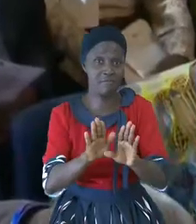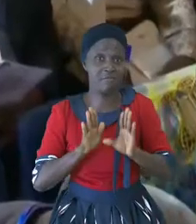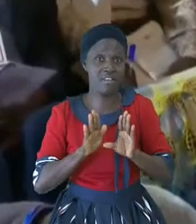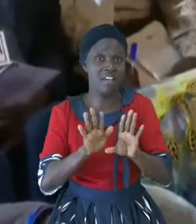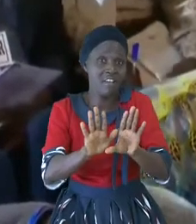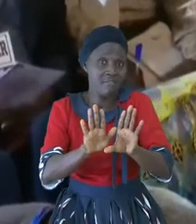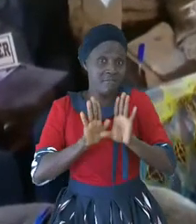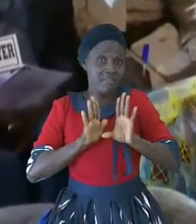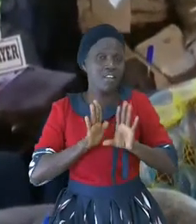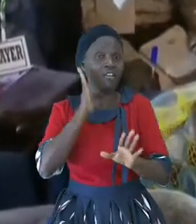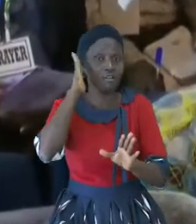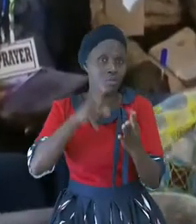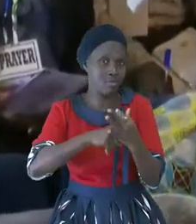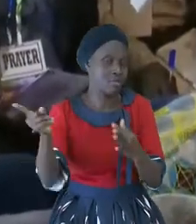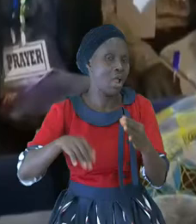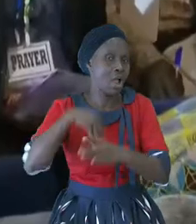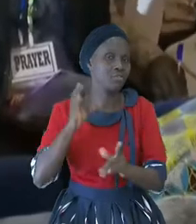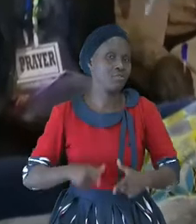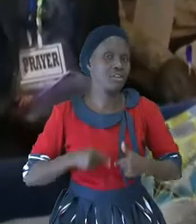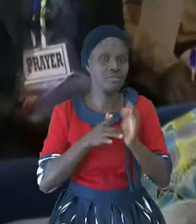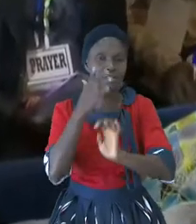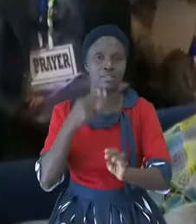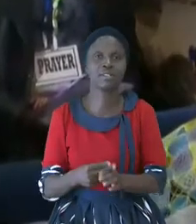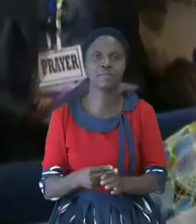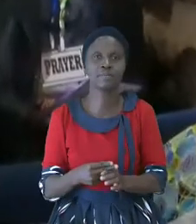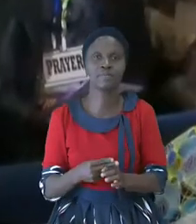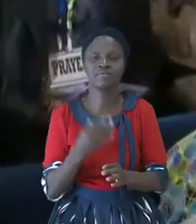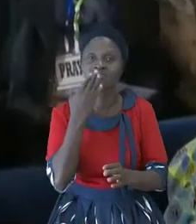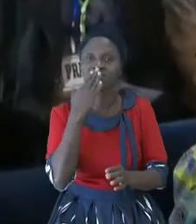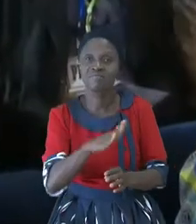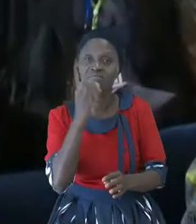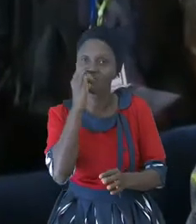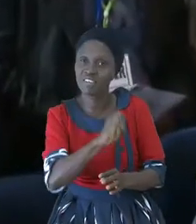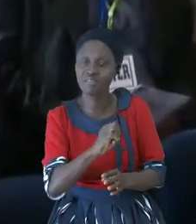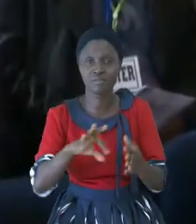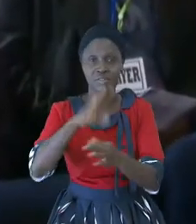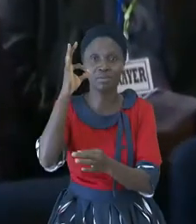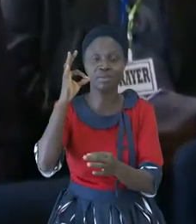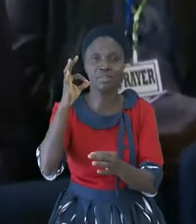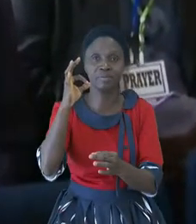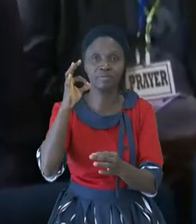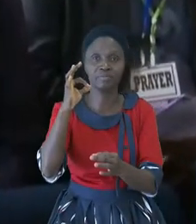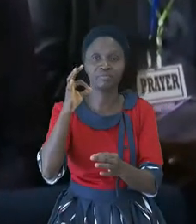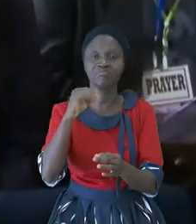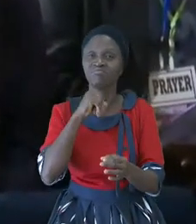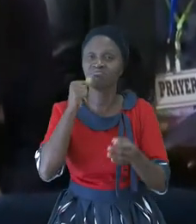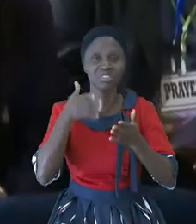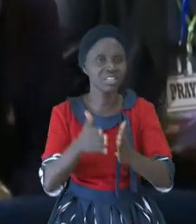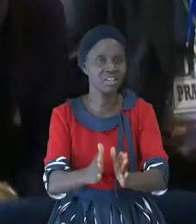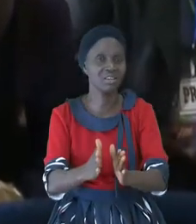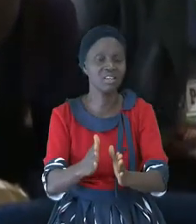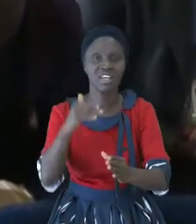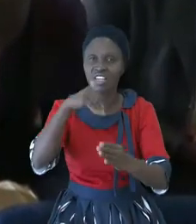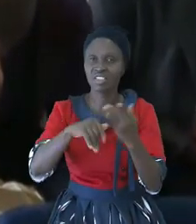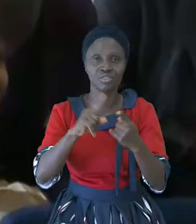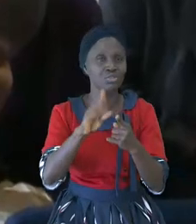foreign spirit, an evil spirit, not allowed to enter into